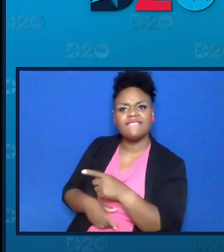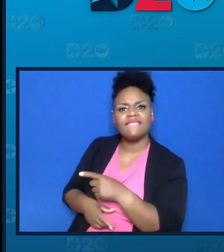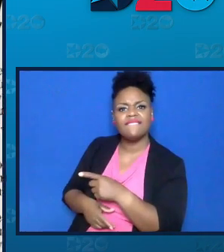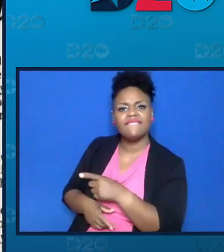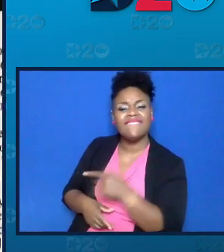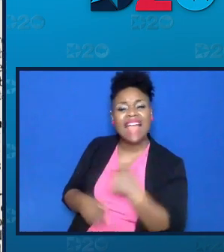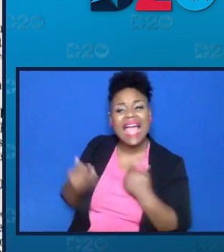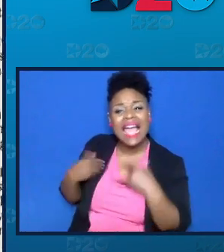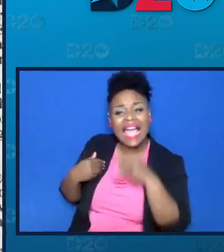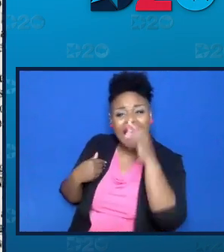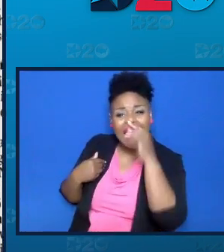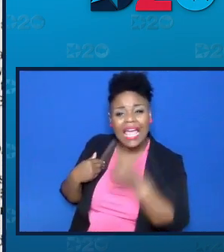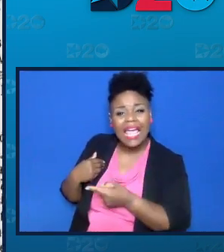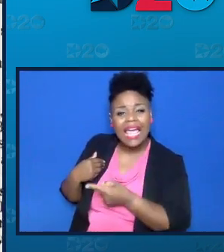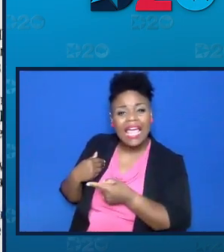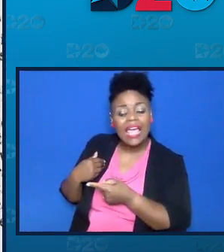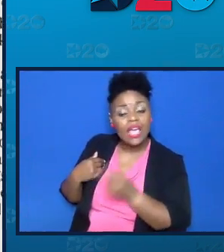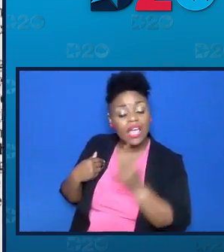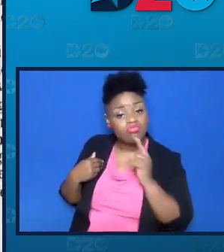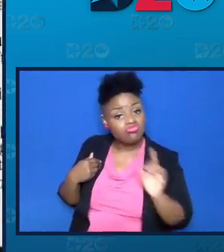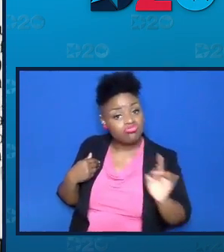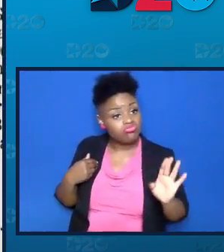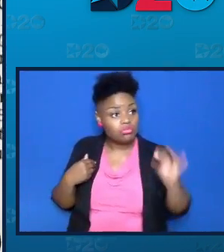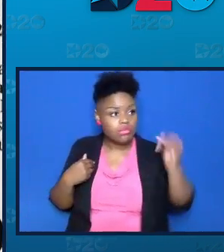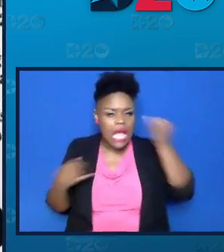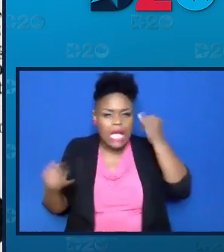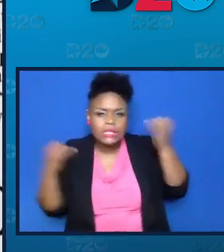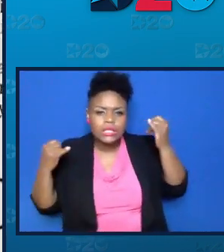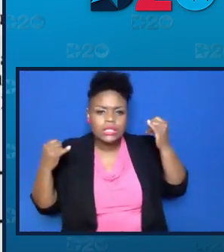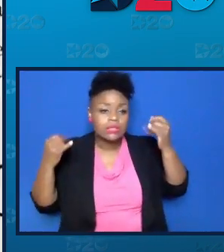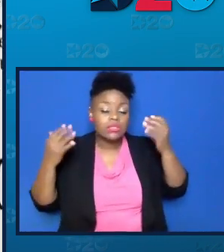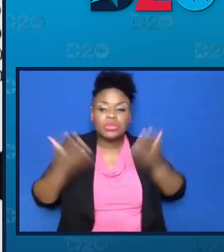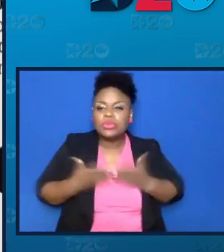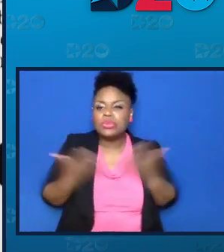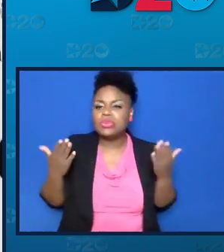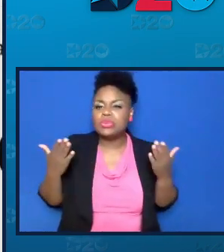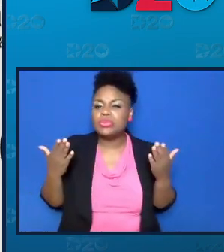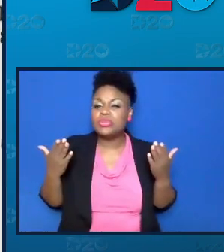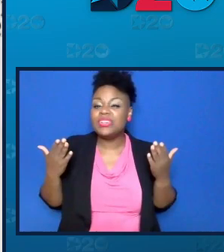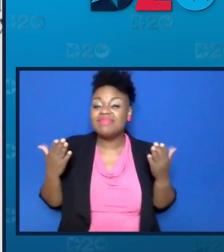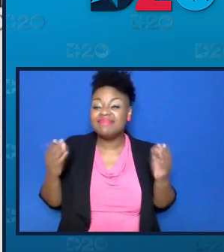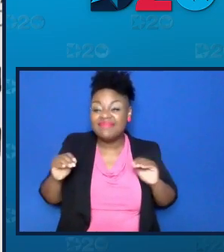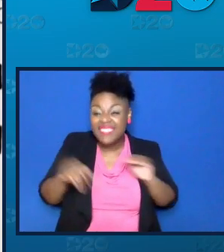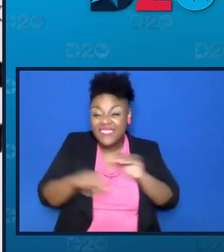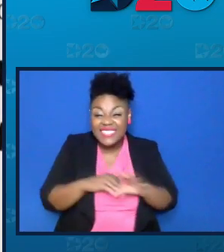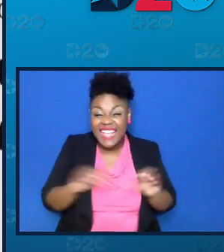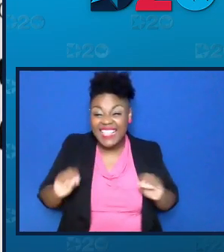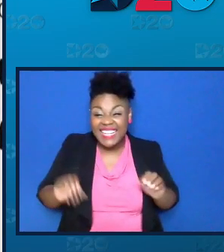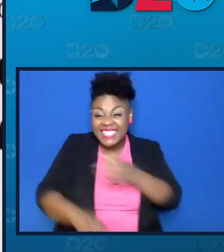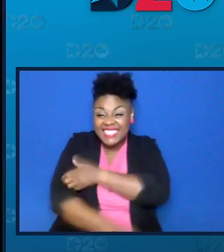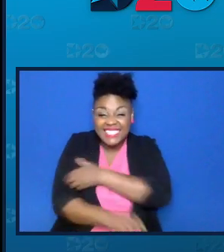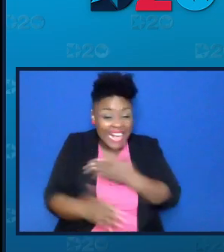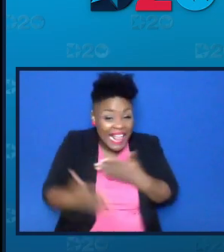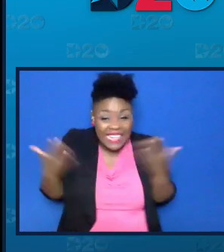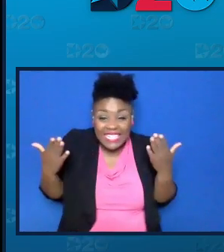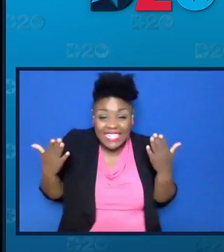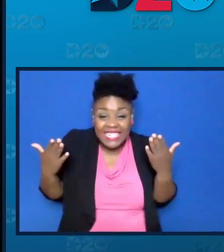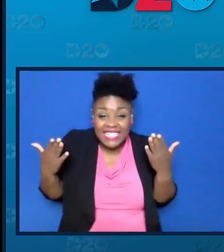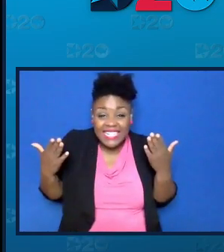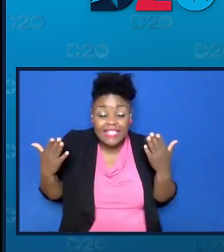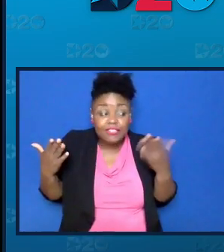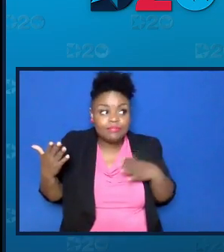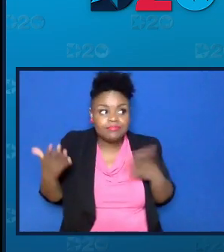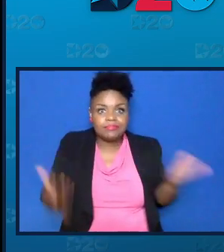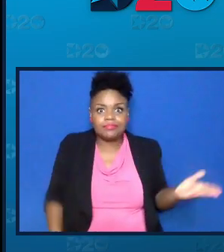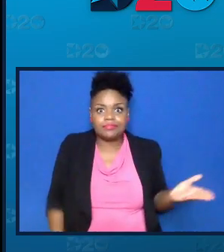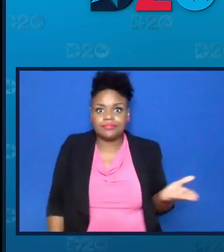lot of ideas and no money, no influence, the party said, okay, well then go ahead, Biden, give it a whirl.